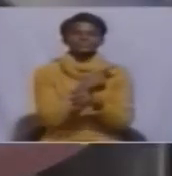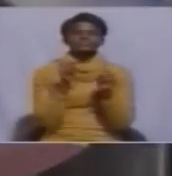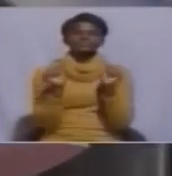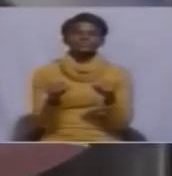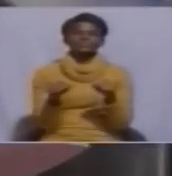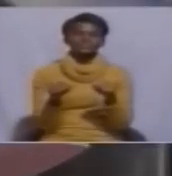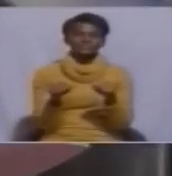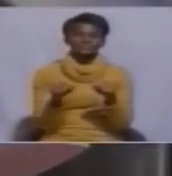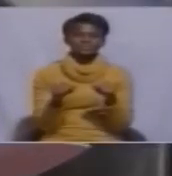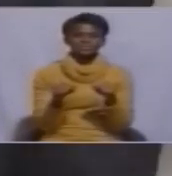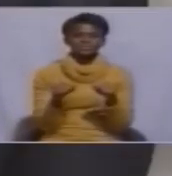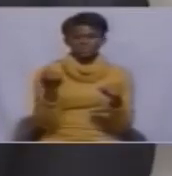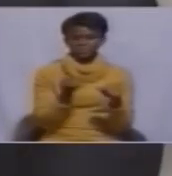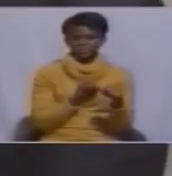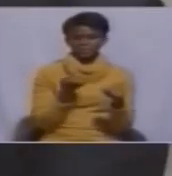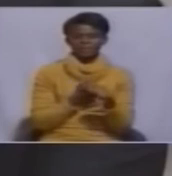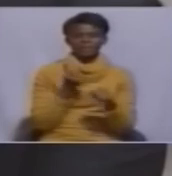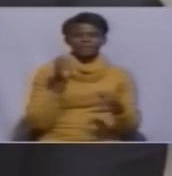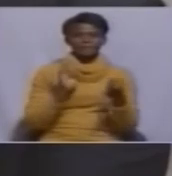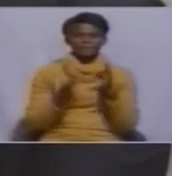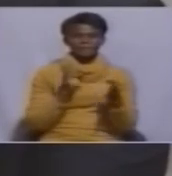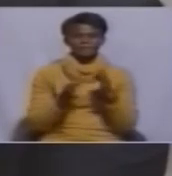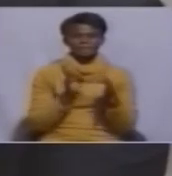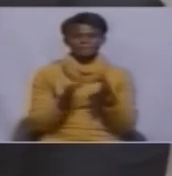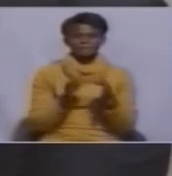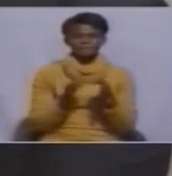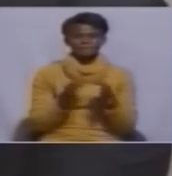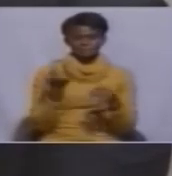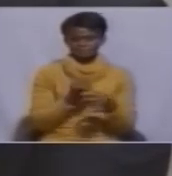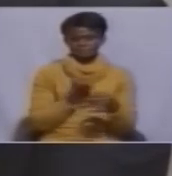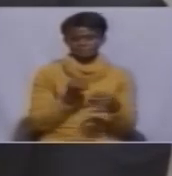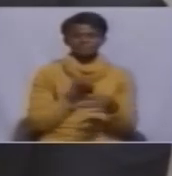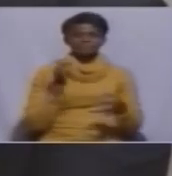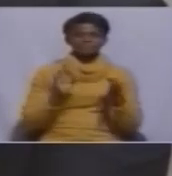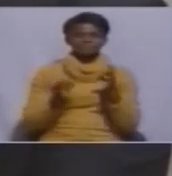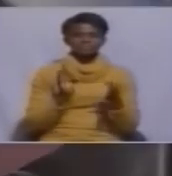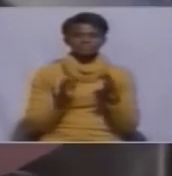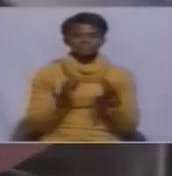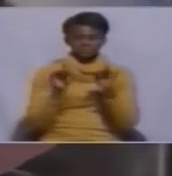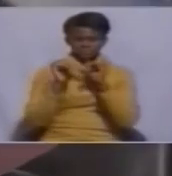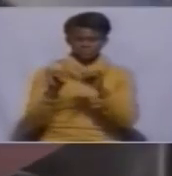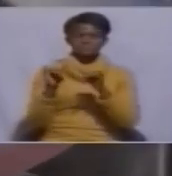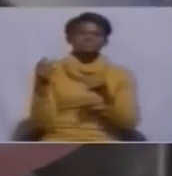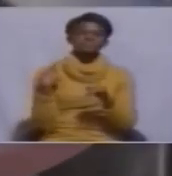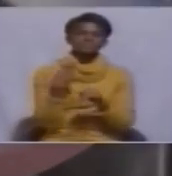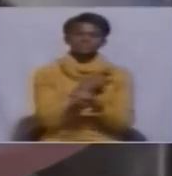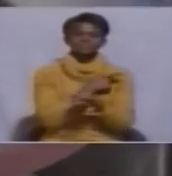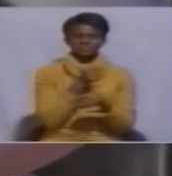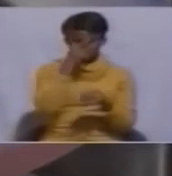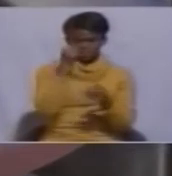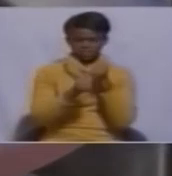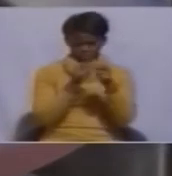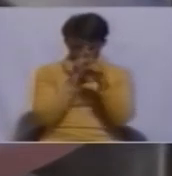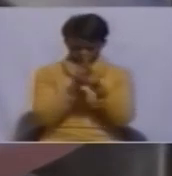clause? Only if, by the subsequent clause, only if they delay in making the judgment, you stay in parliament. You stay in parliament as a until judgment. member of